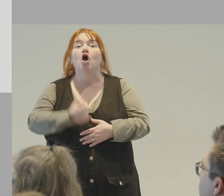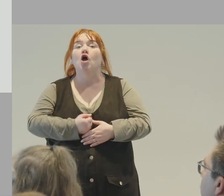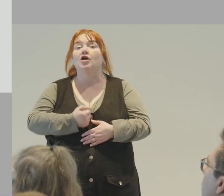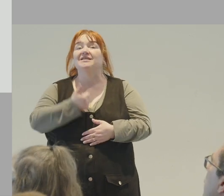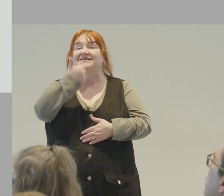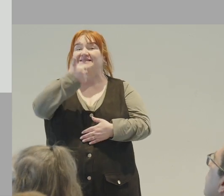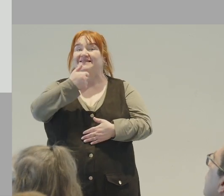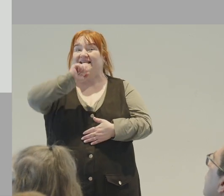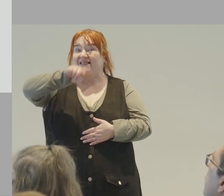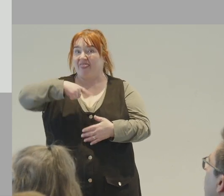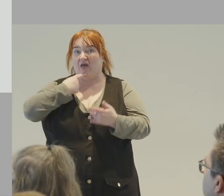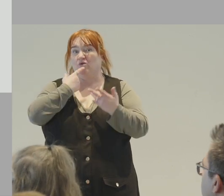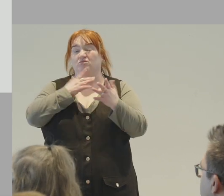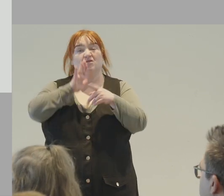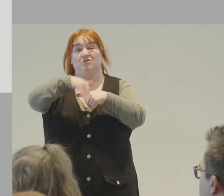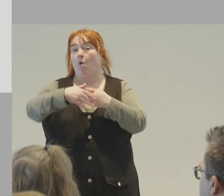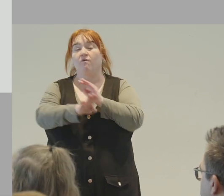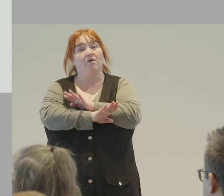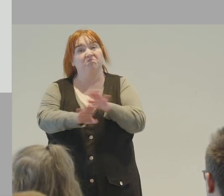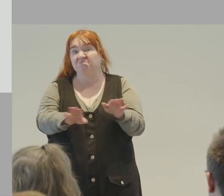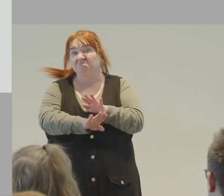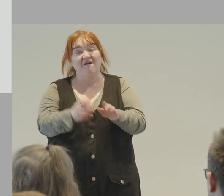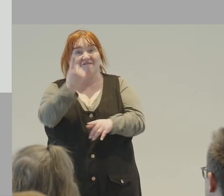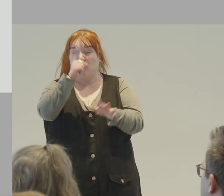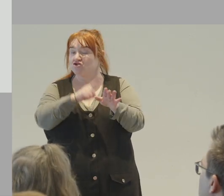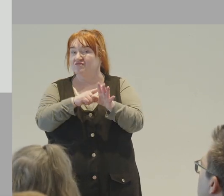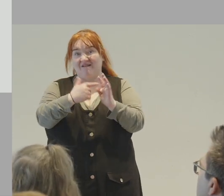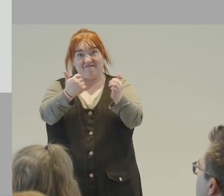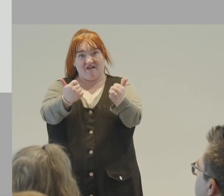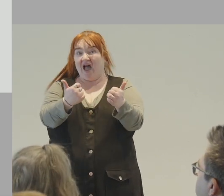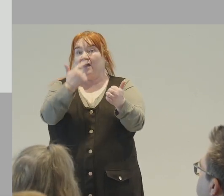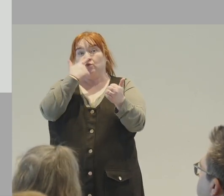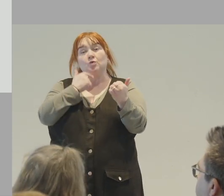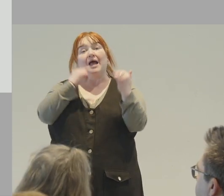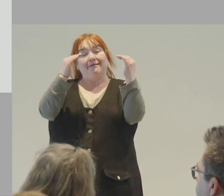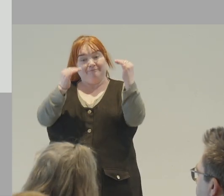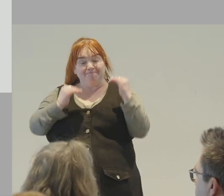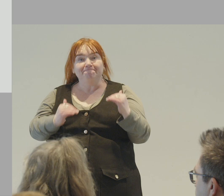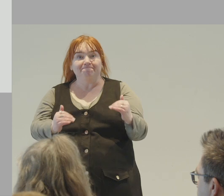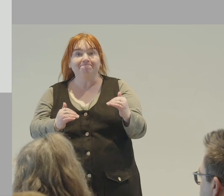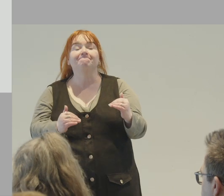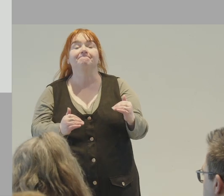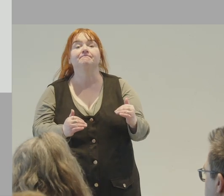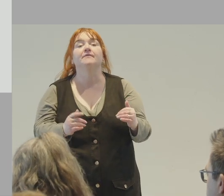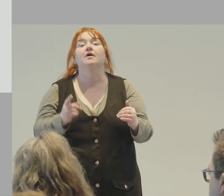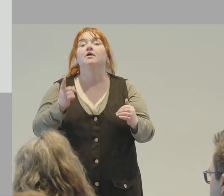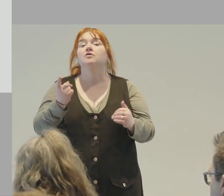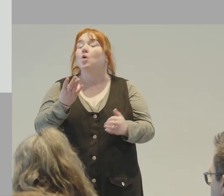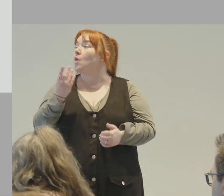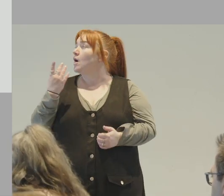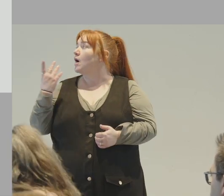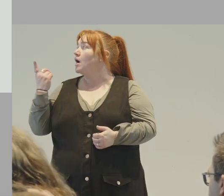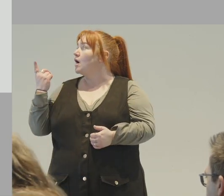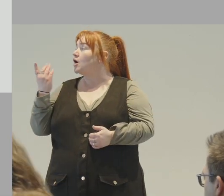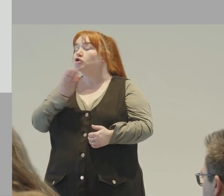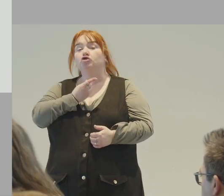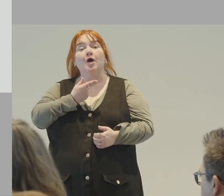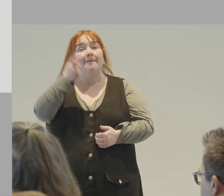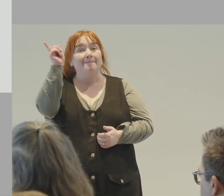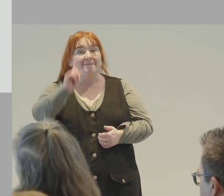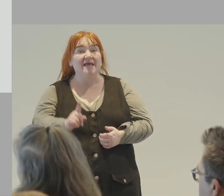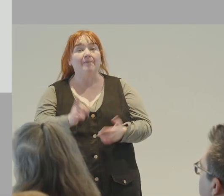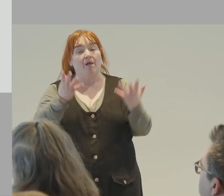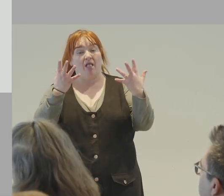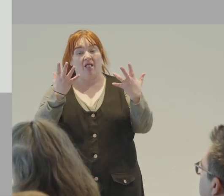our experience of supporting our artists to start some work. So for example, on the Transform Leadership program, when somebody started to do some workshops and they were